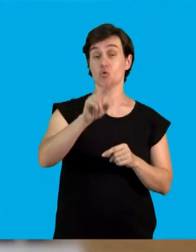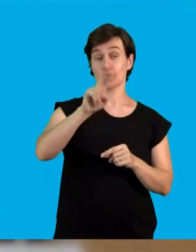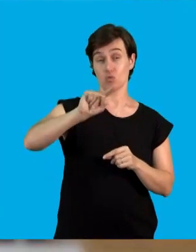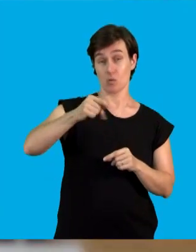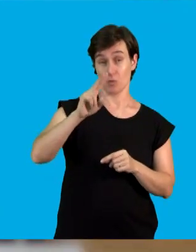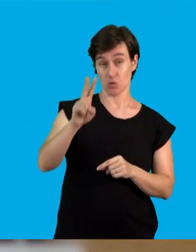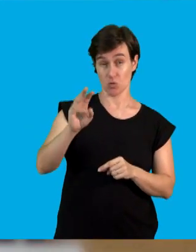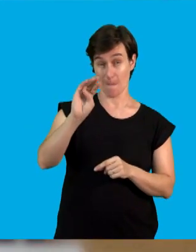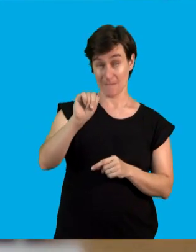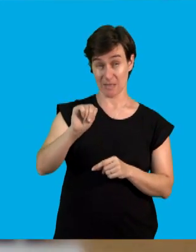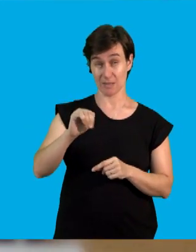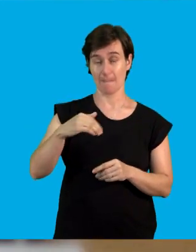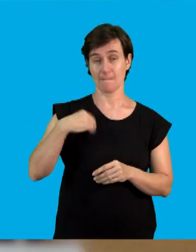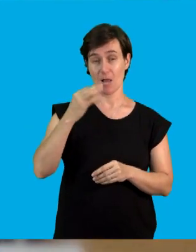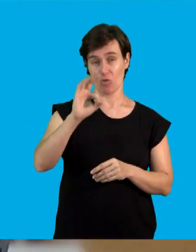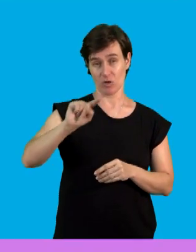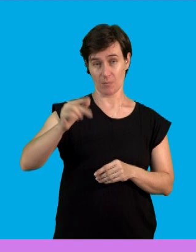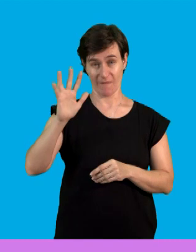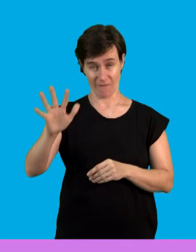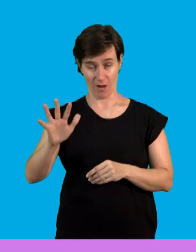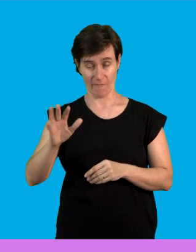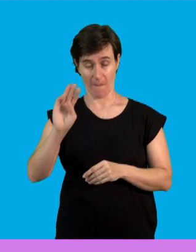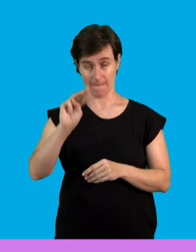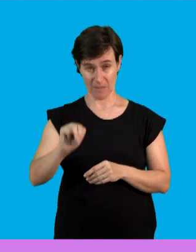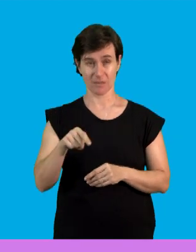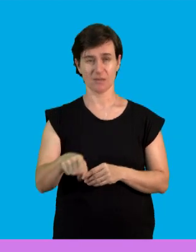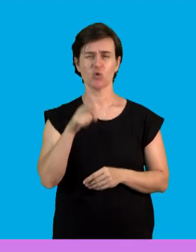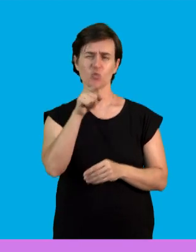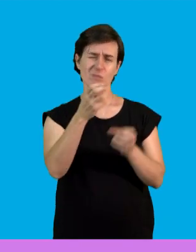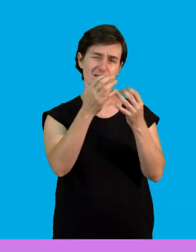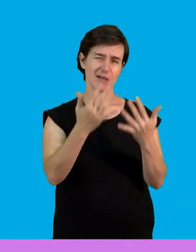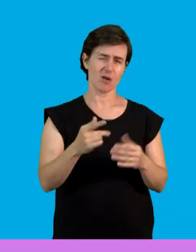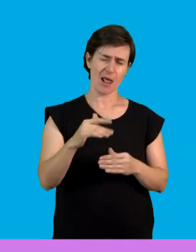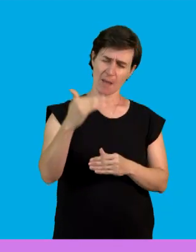Bongani buys rectangular metal sheets with dimensions